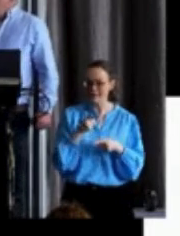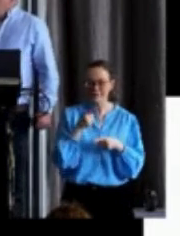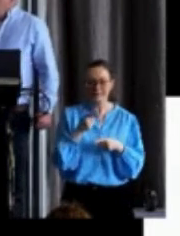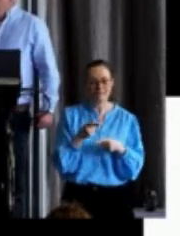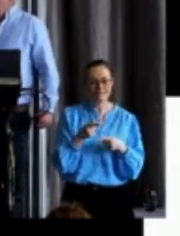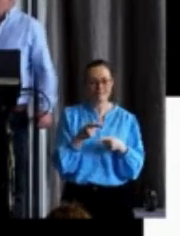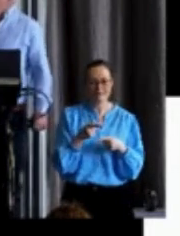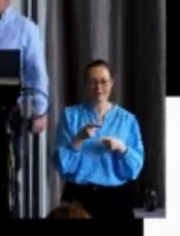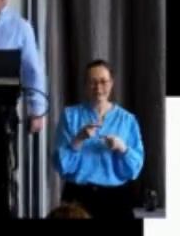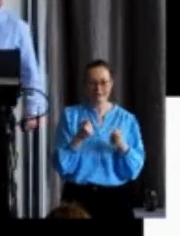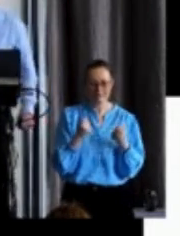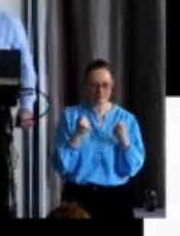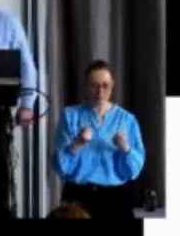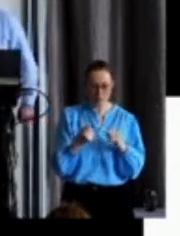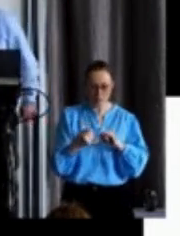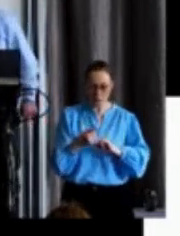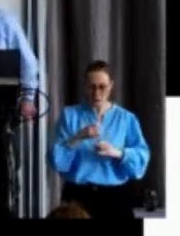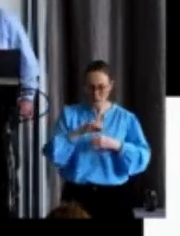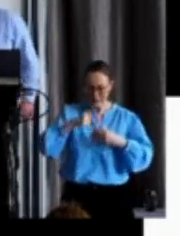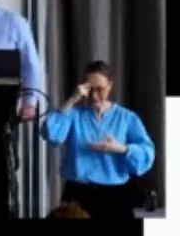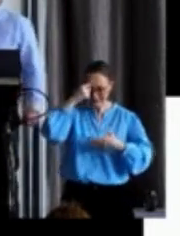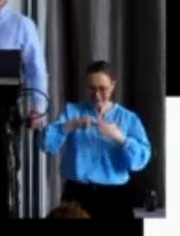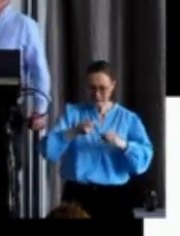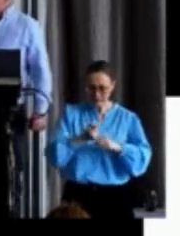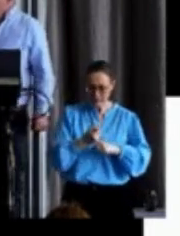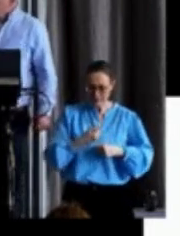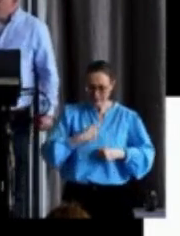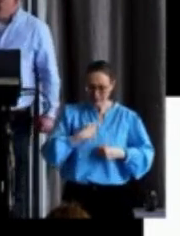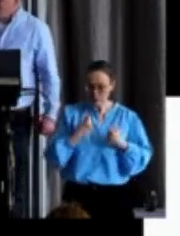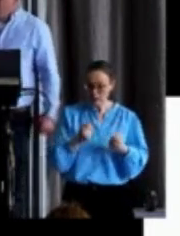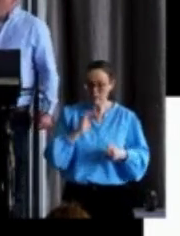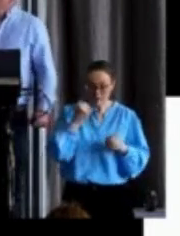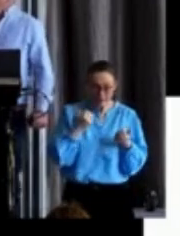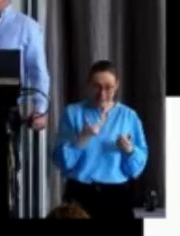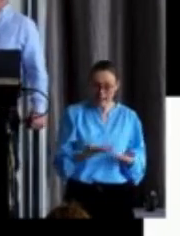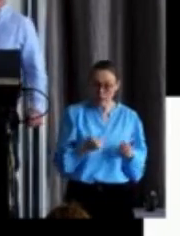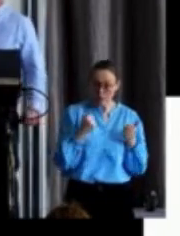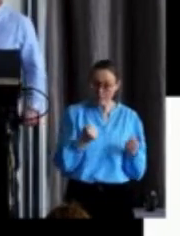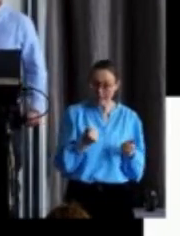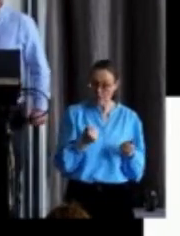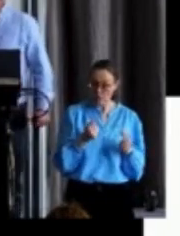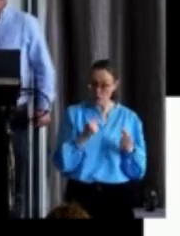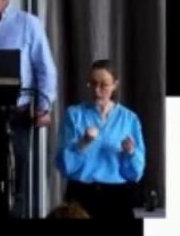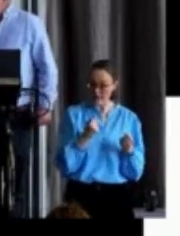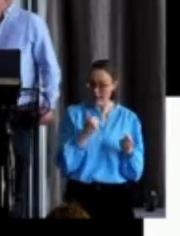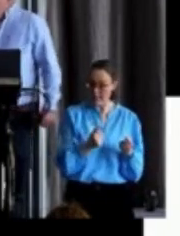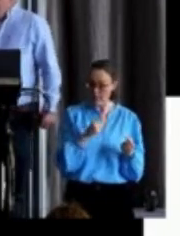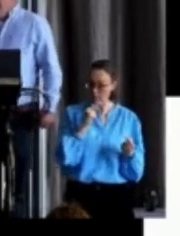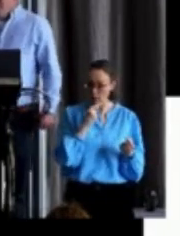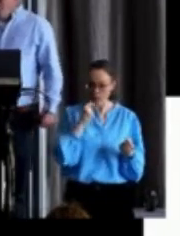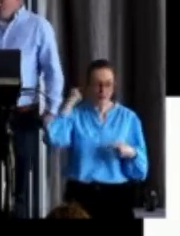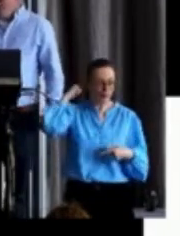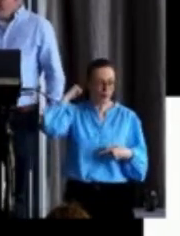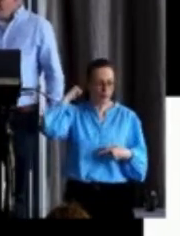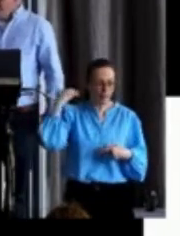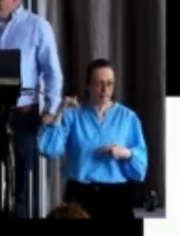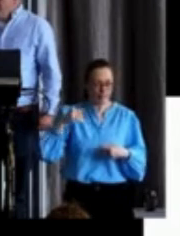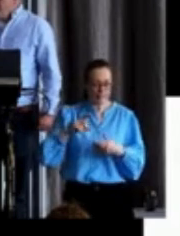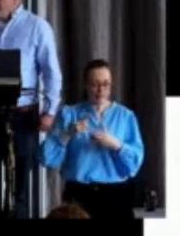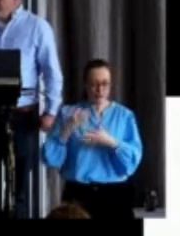and who's going to make the decisions on that, and whether that could be taken away from someone or not. And it was a really